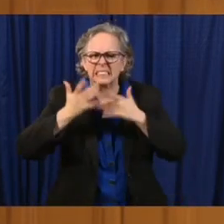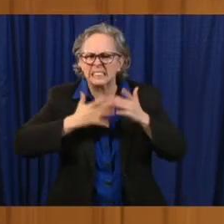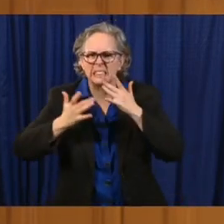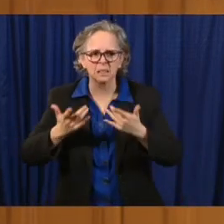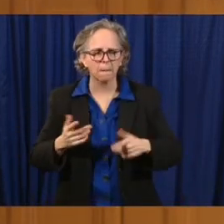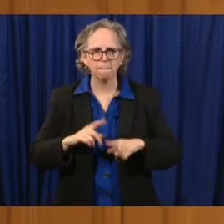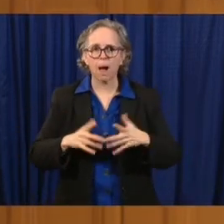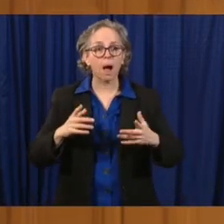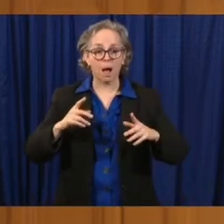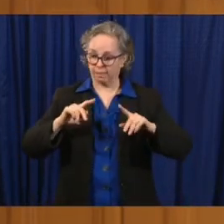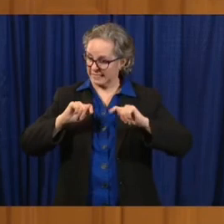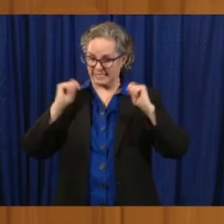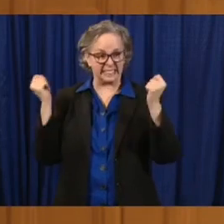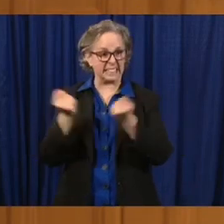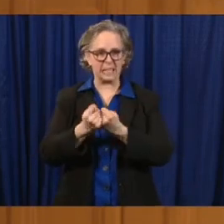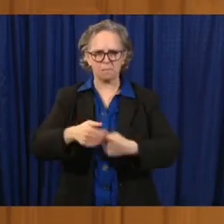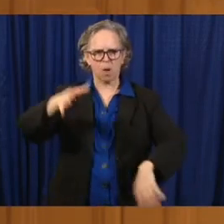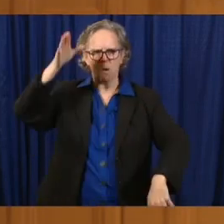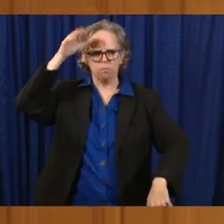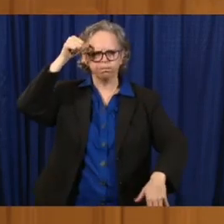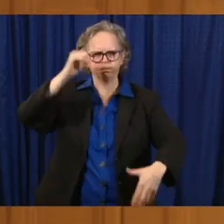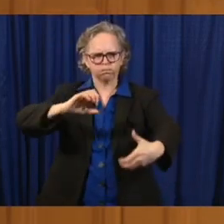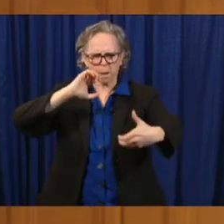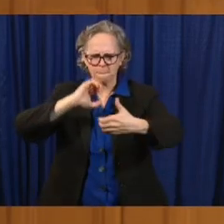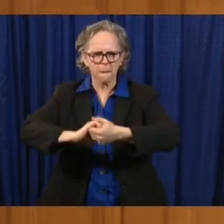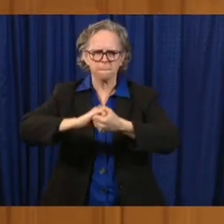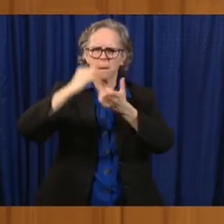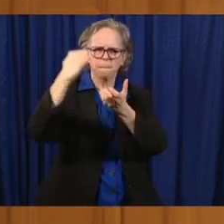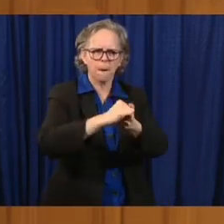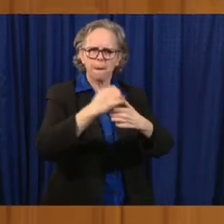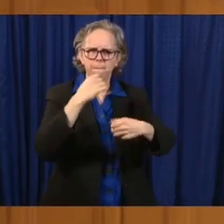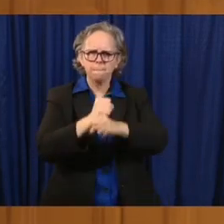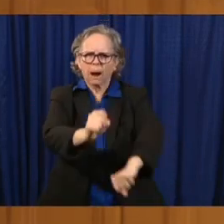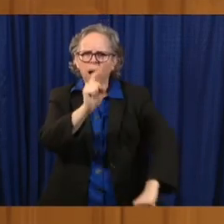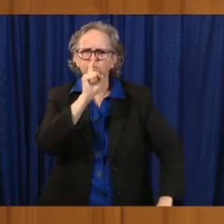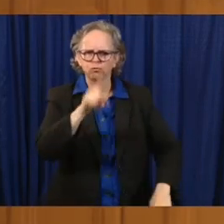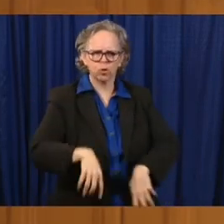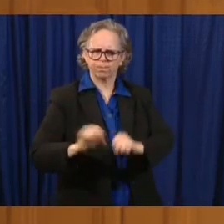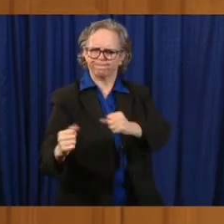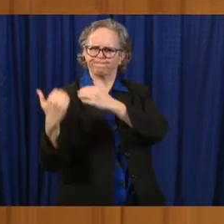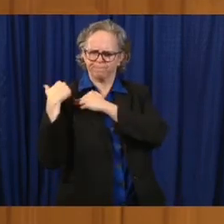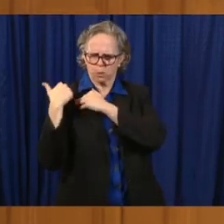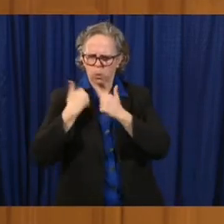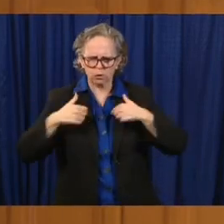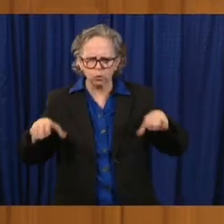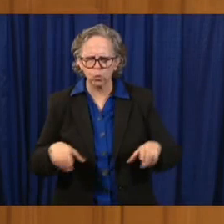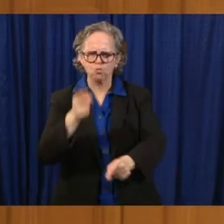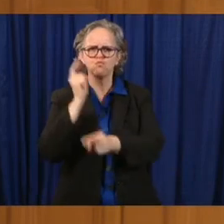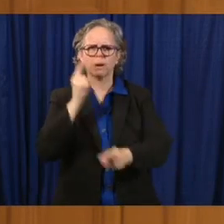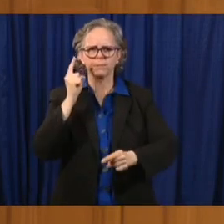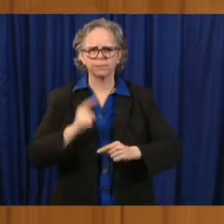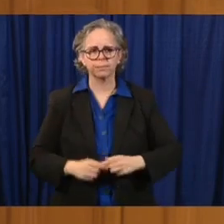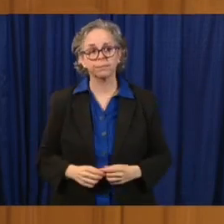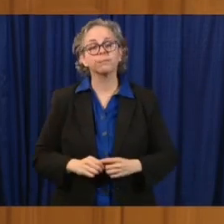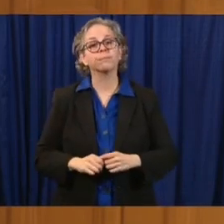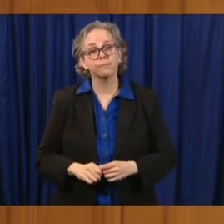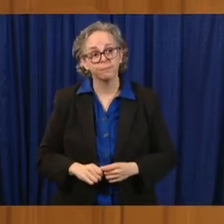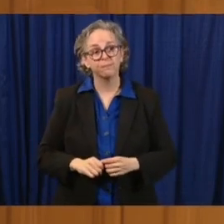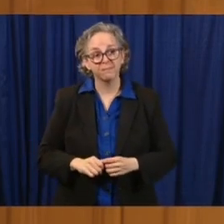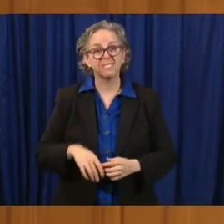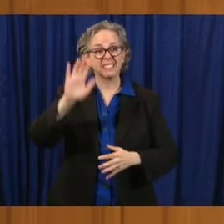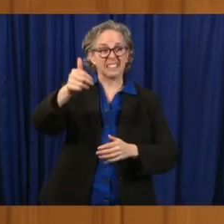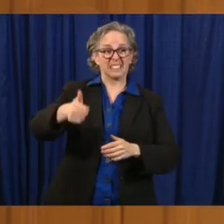that we are doing the very, very best we can in these hard areas. We also have Directors McElroy, or Selma McElroy,